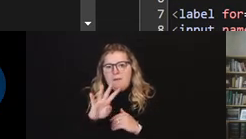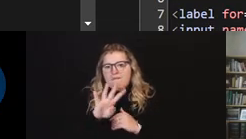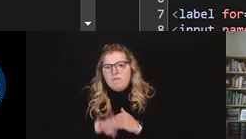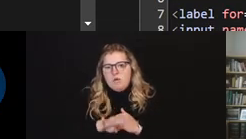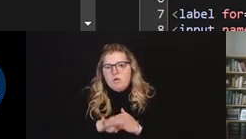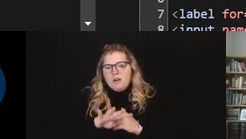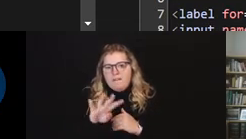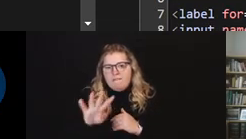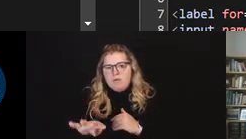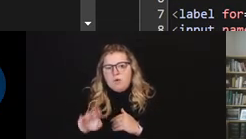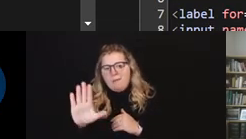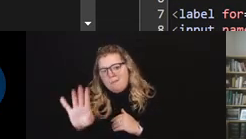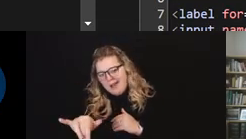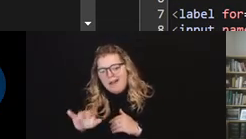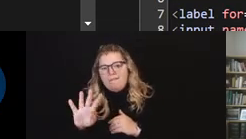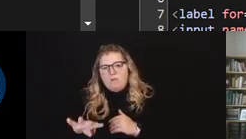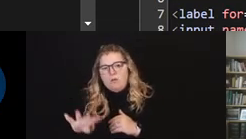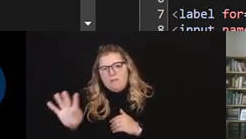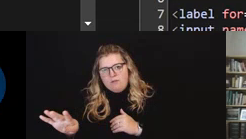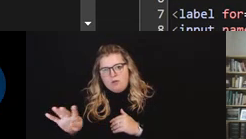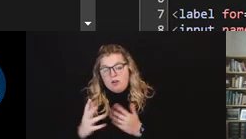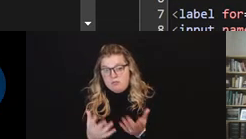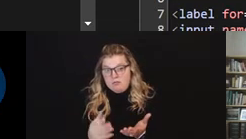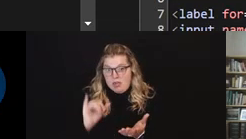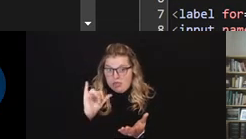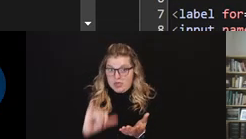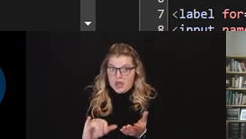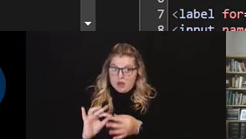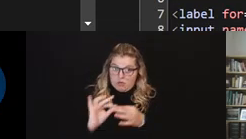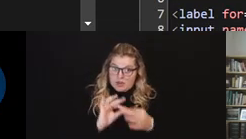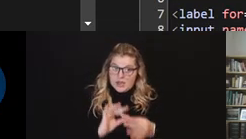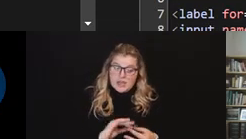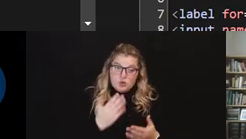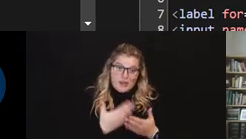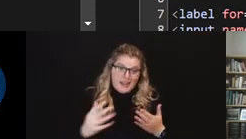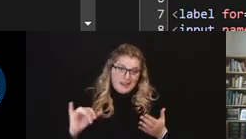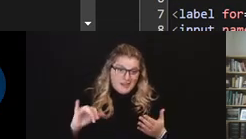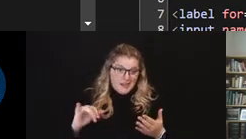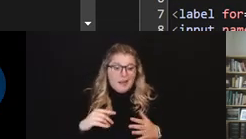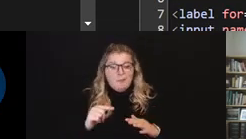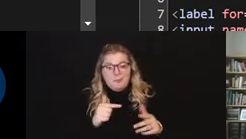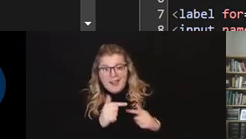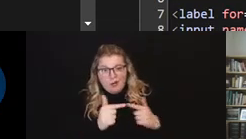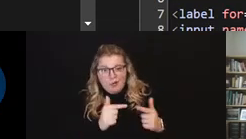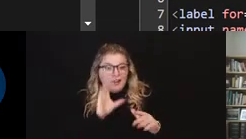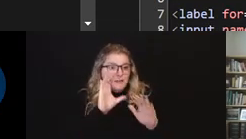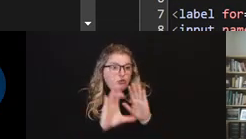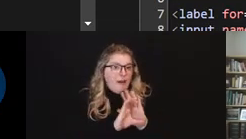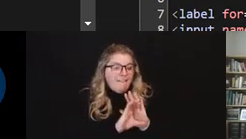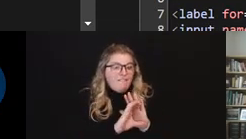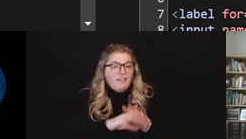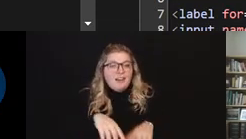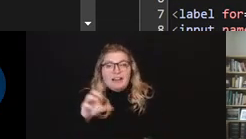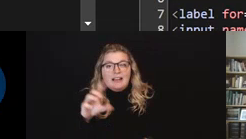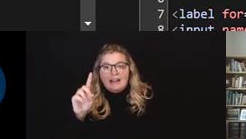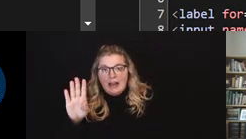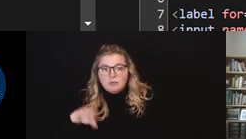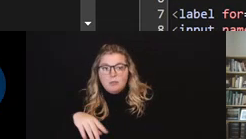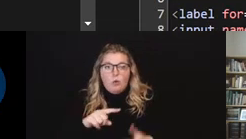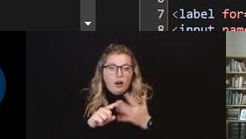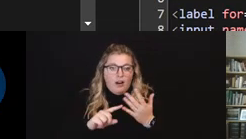44. Would that apply also to things like interactive graphics, dashboards, or things